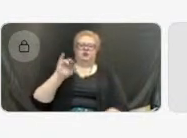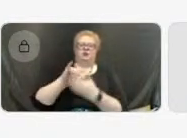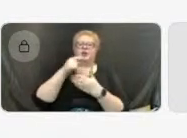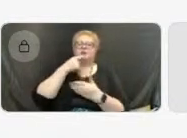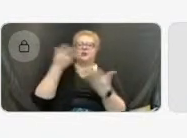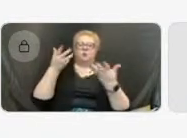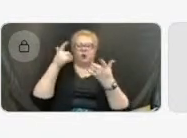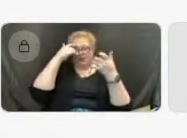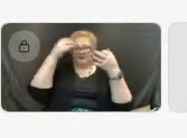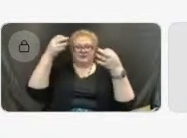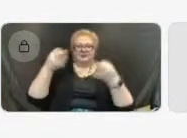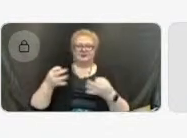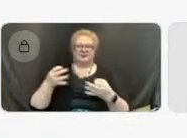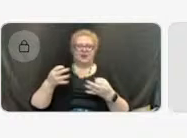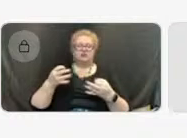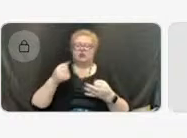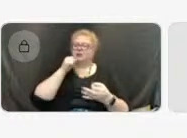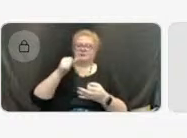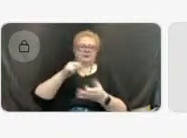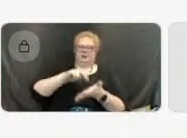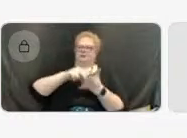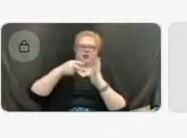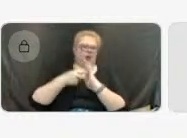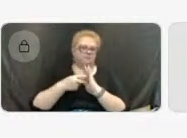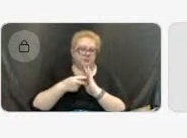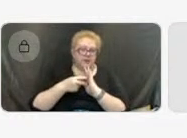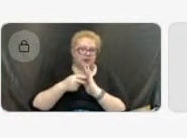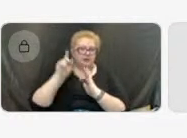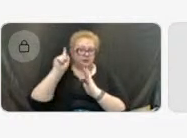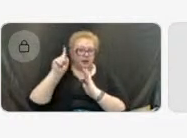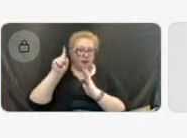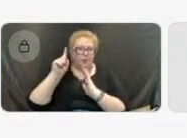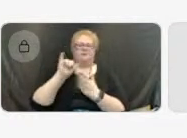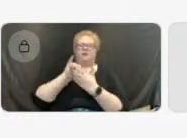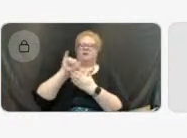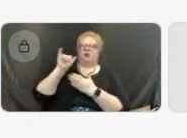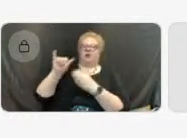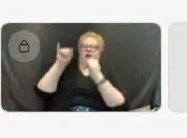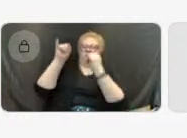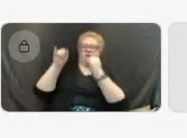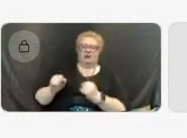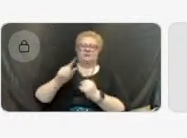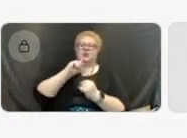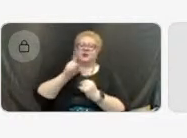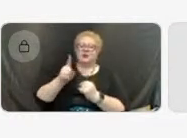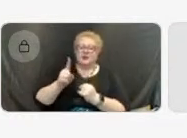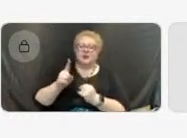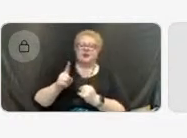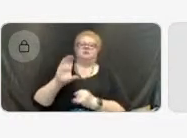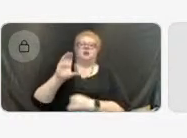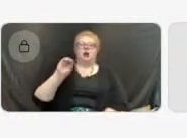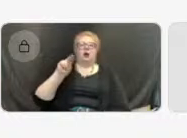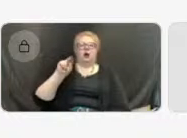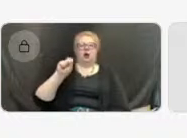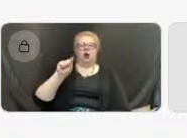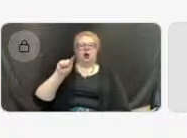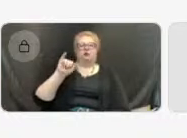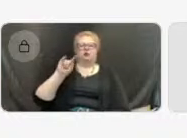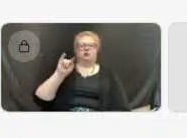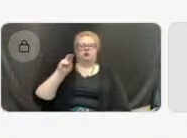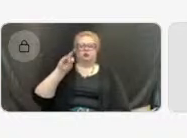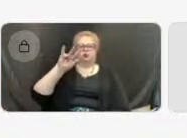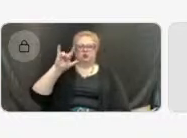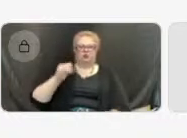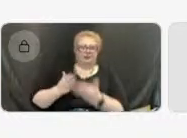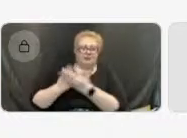"This decision does not mean, however, that an individual is constitutionally guaranteed the right to do with